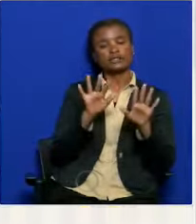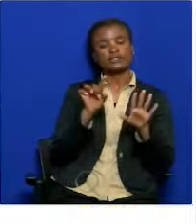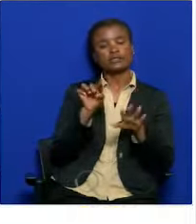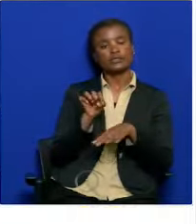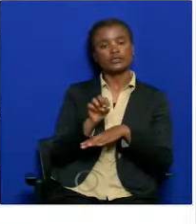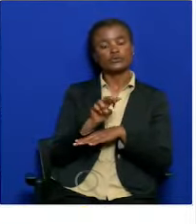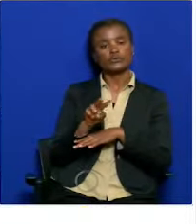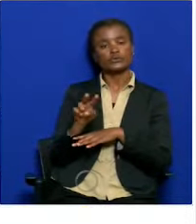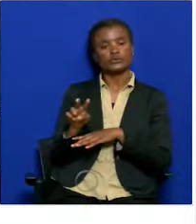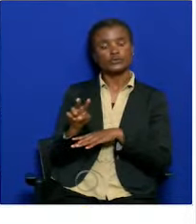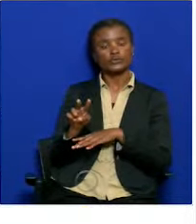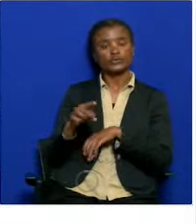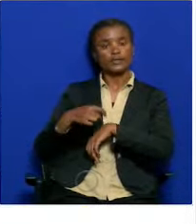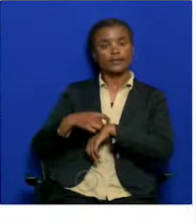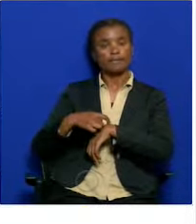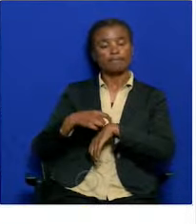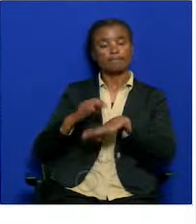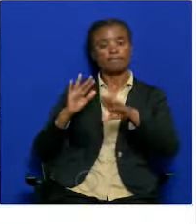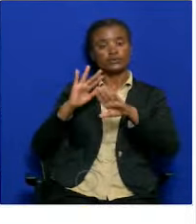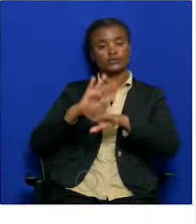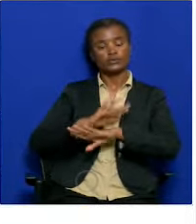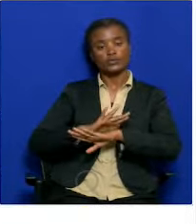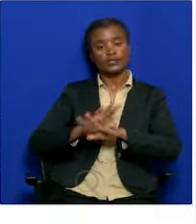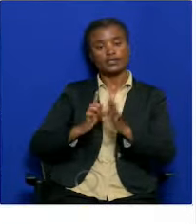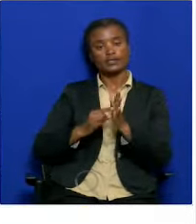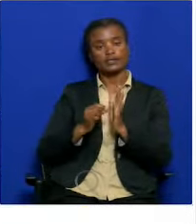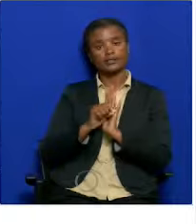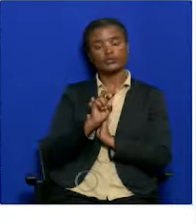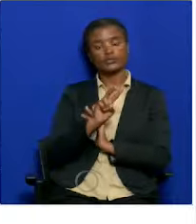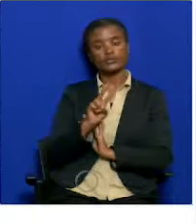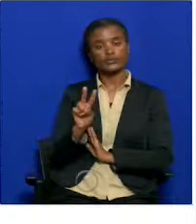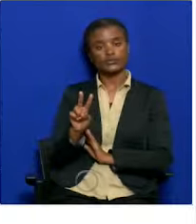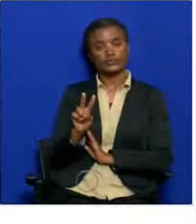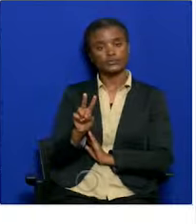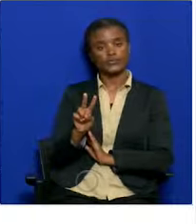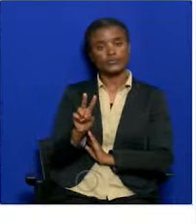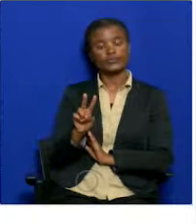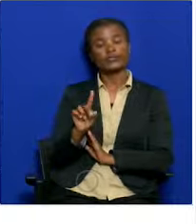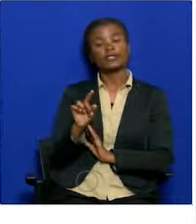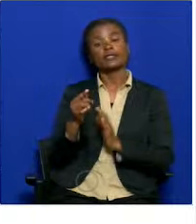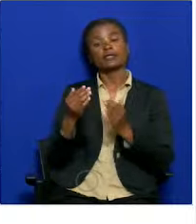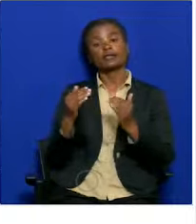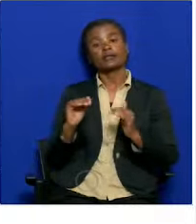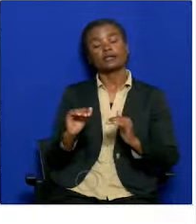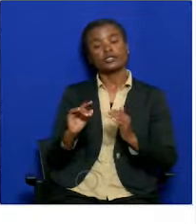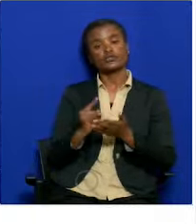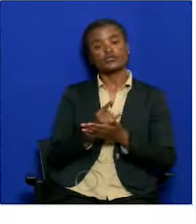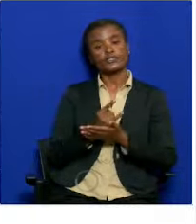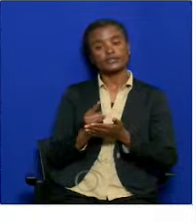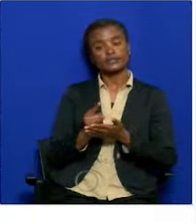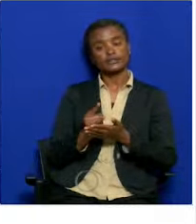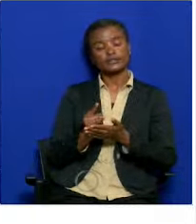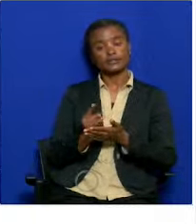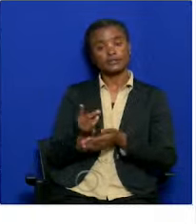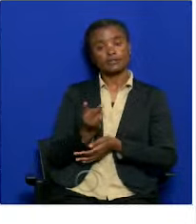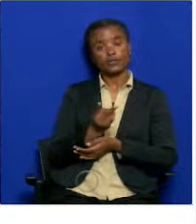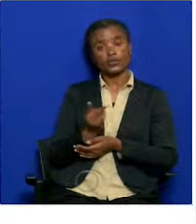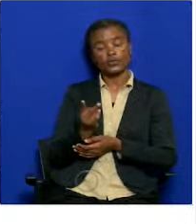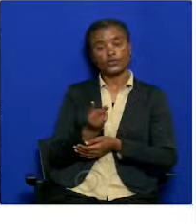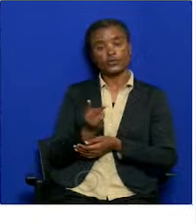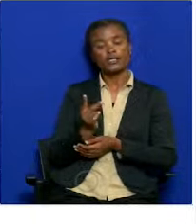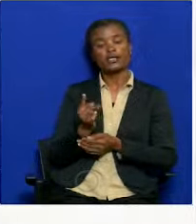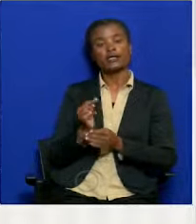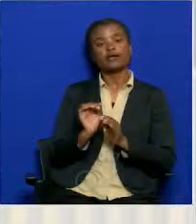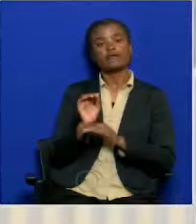p.m. on the 22nd, and then the next chat between you and him is the following day at